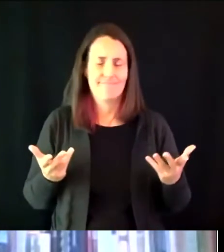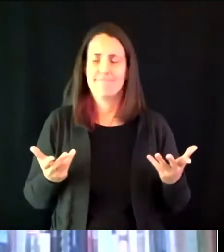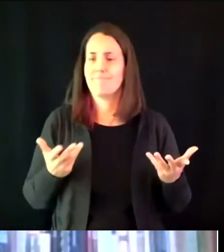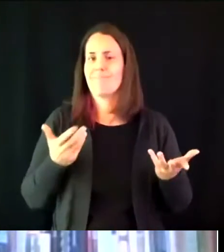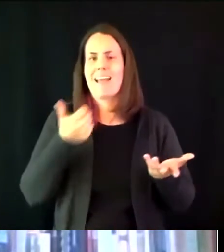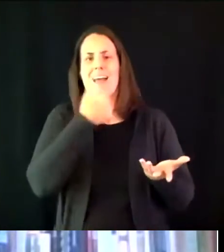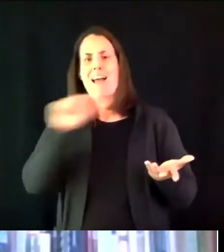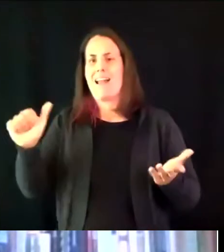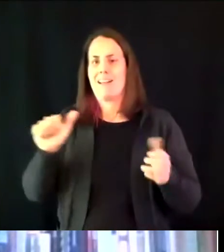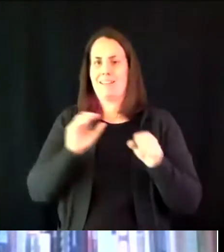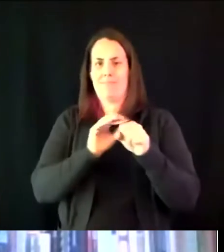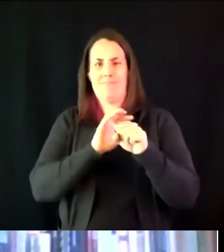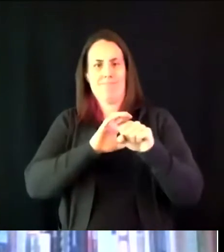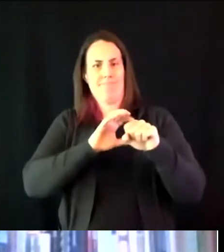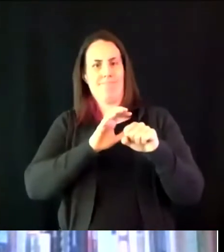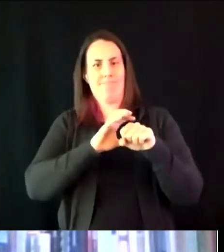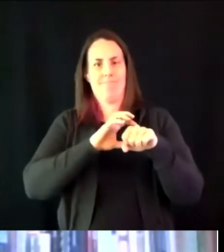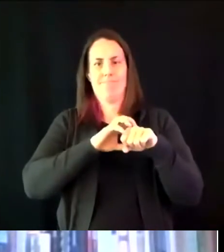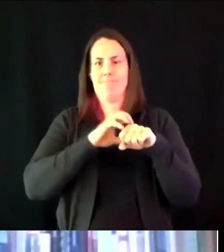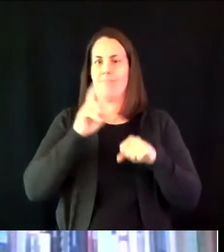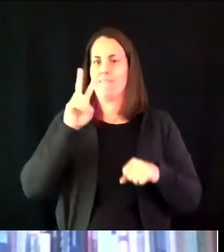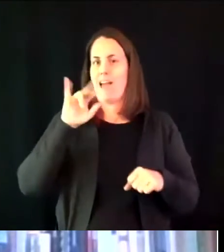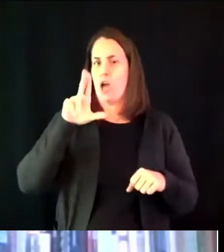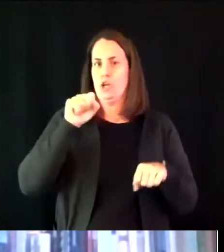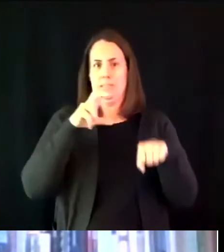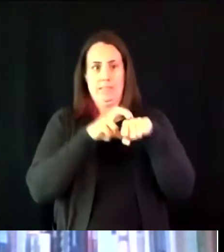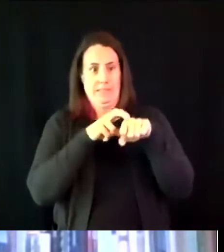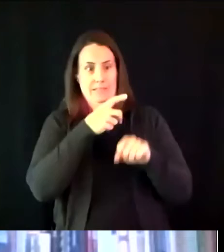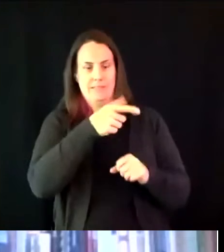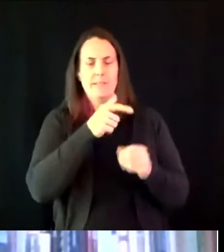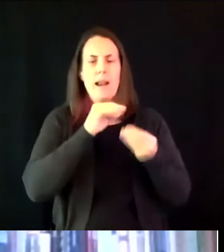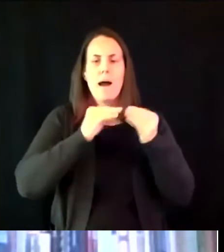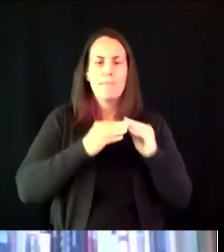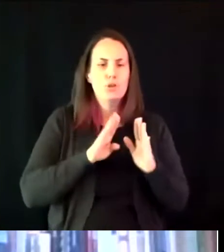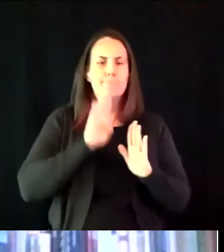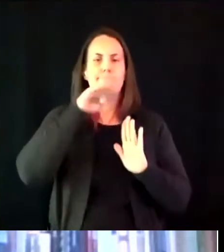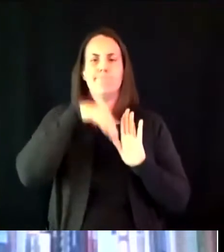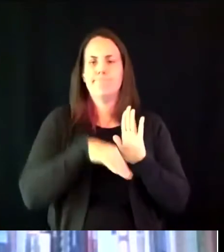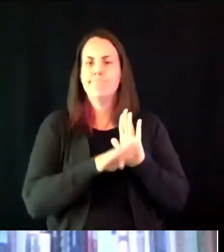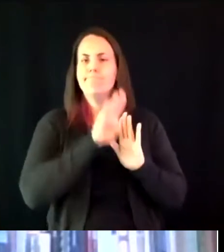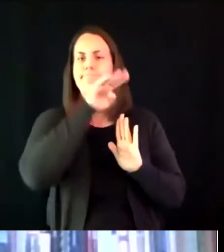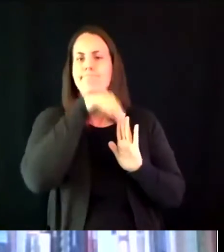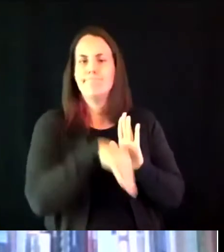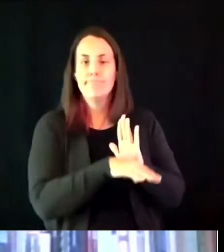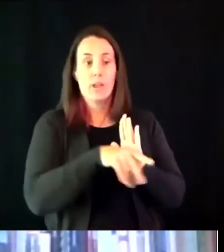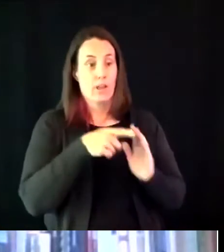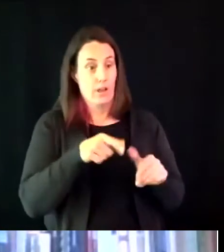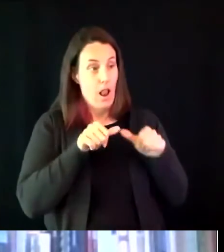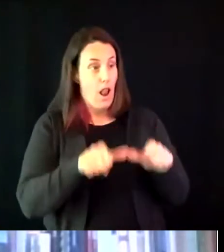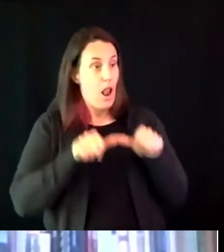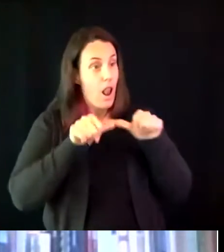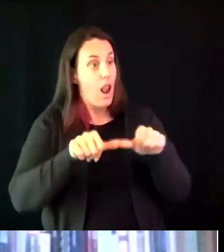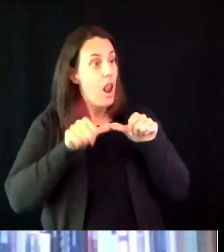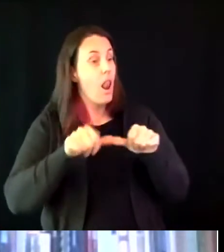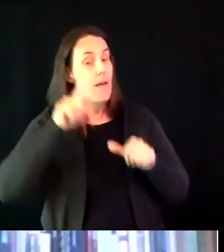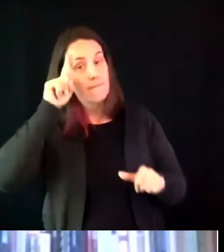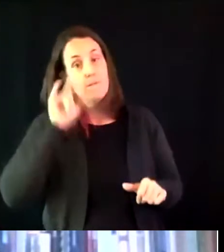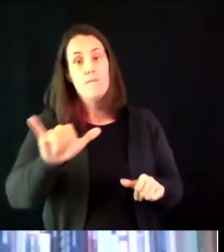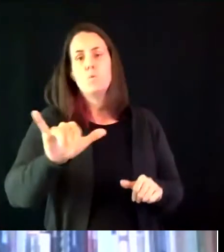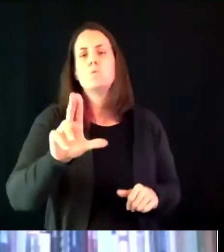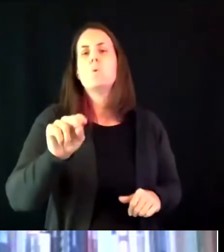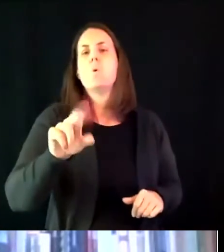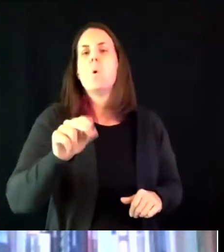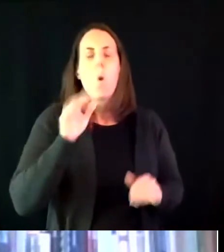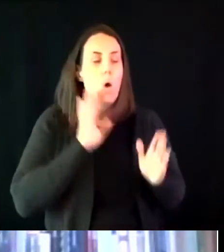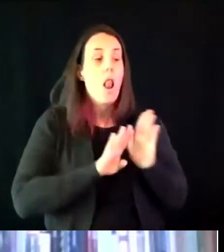last forever. We also know that because of the way that the